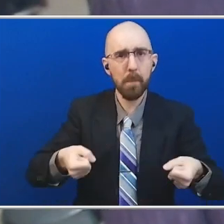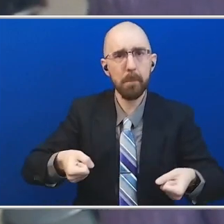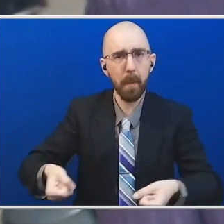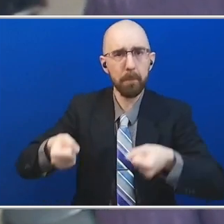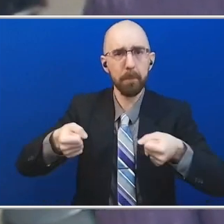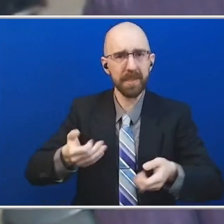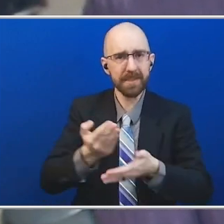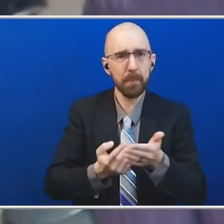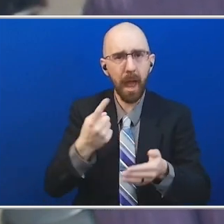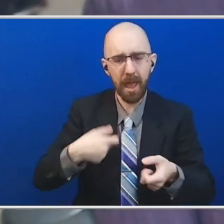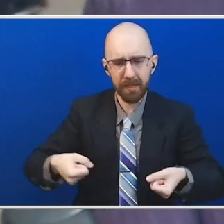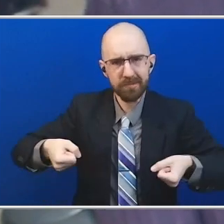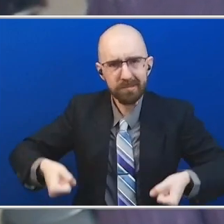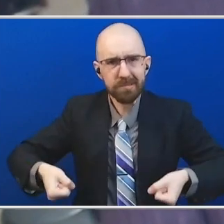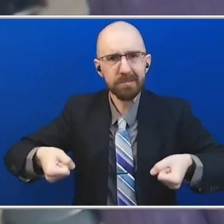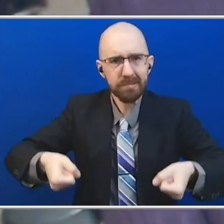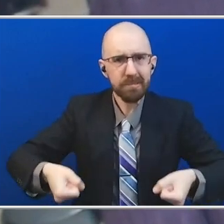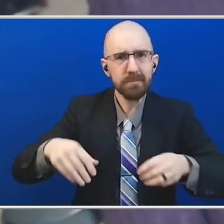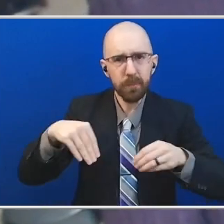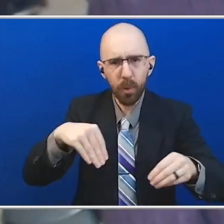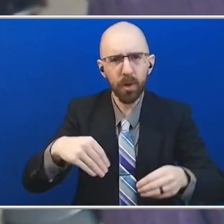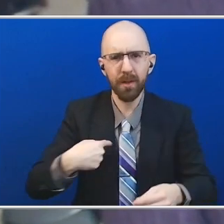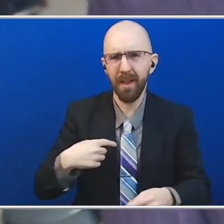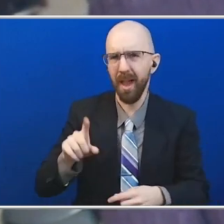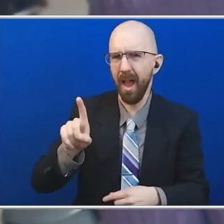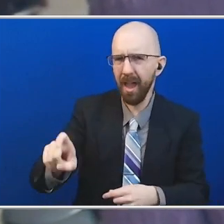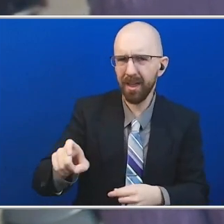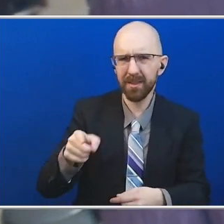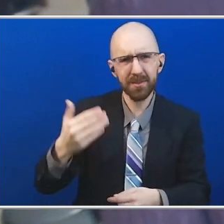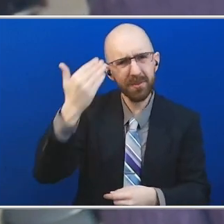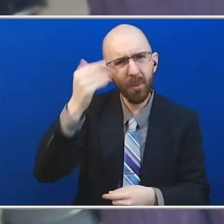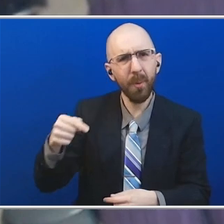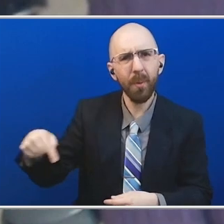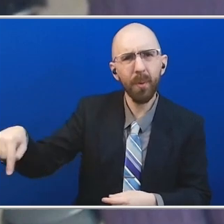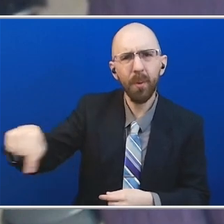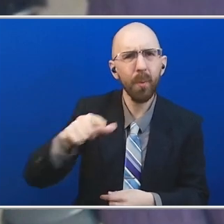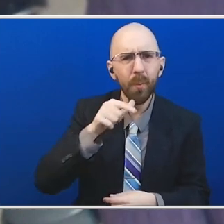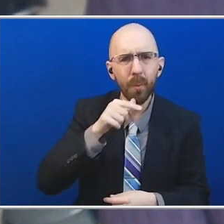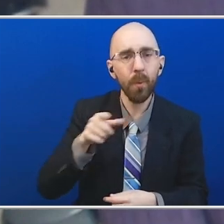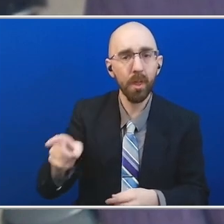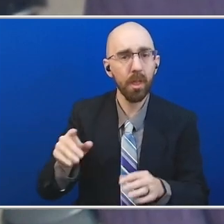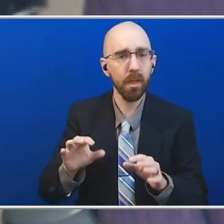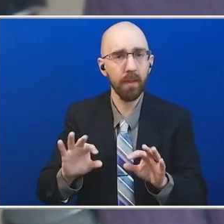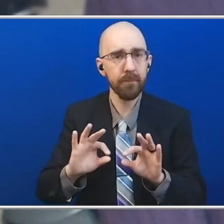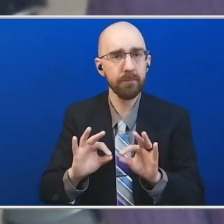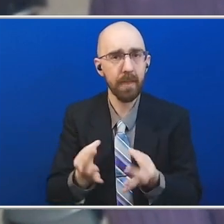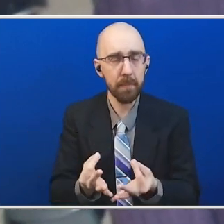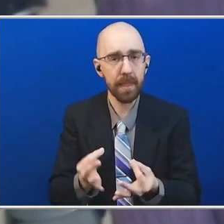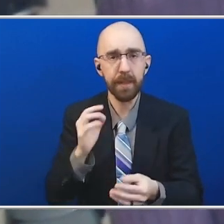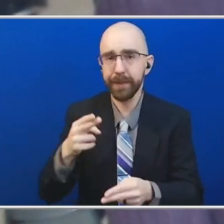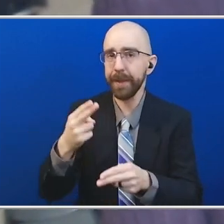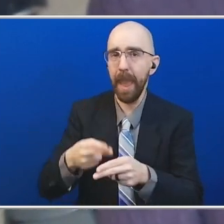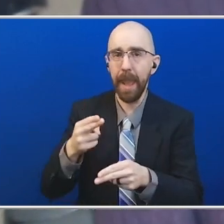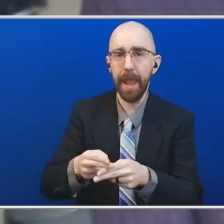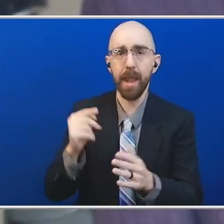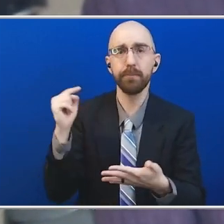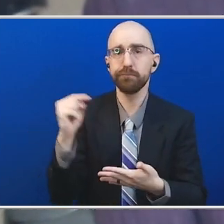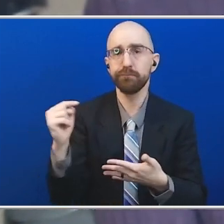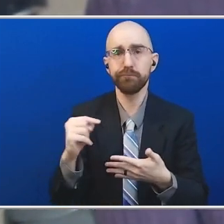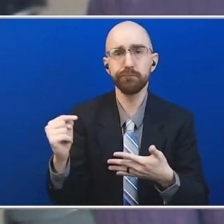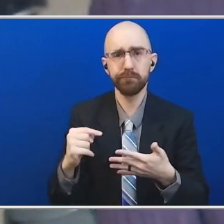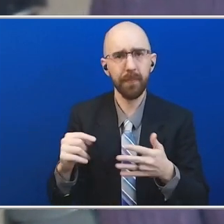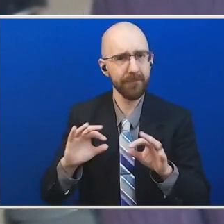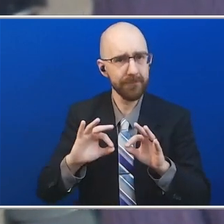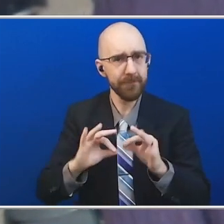I asked him, well, do you know who they are? And they were he would name family members.